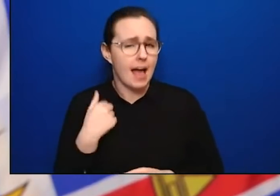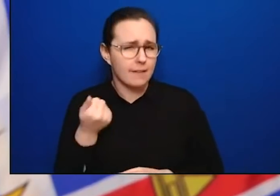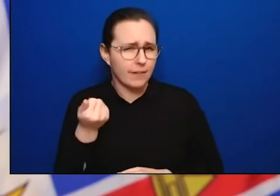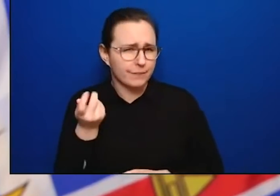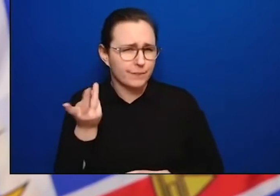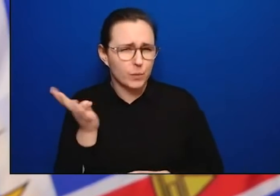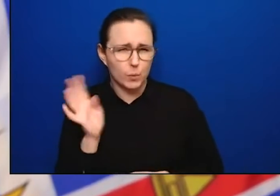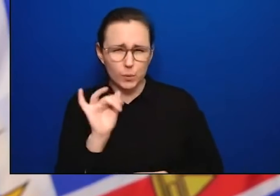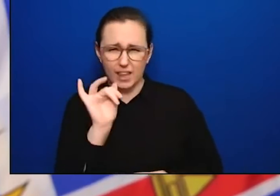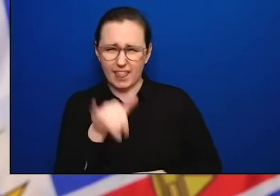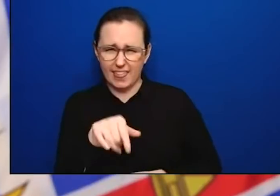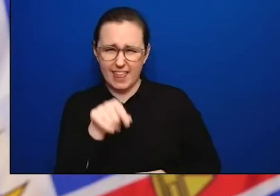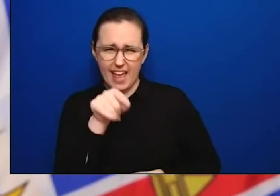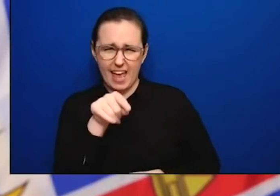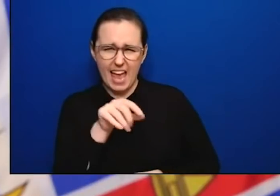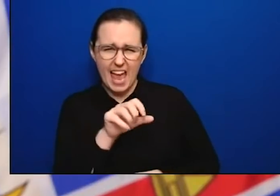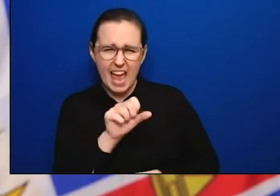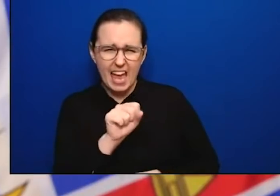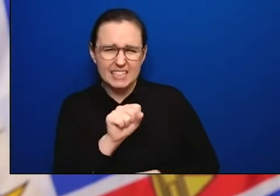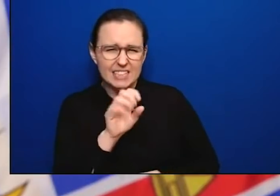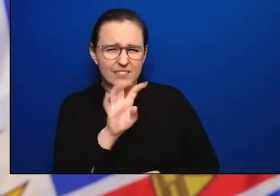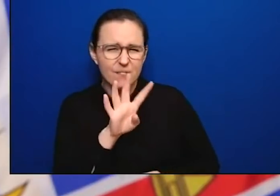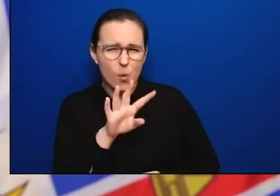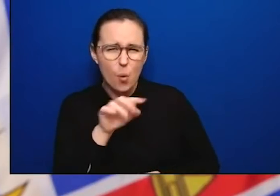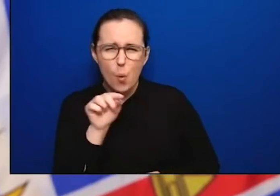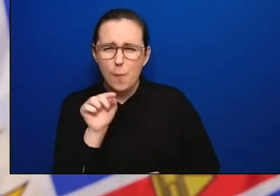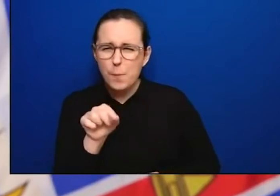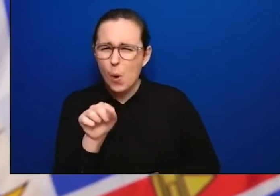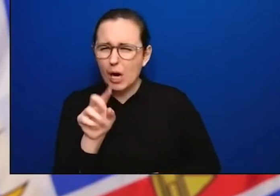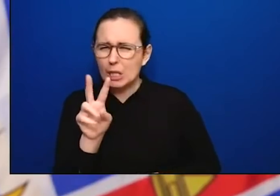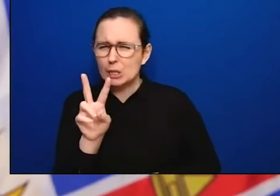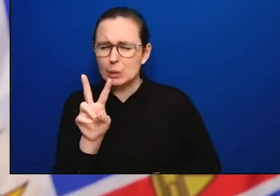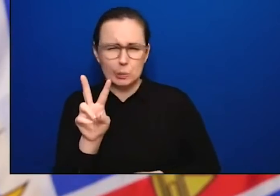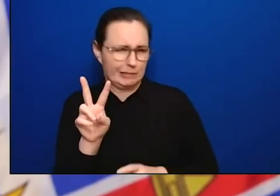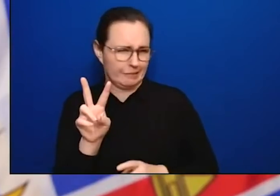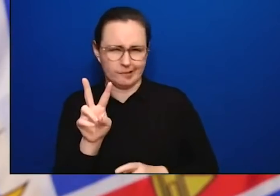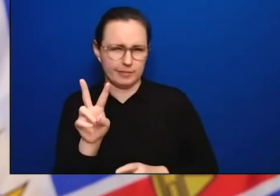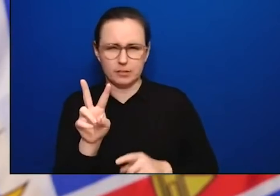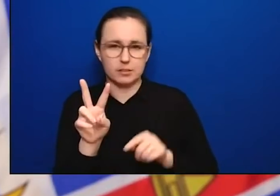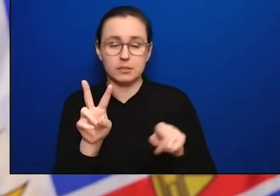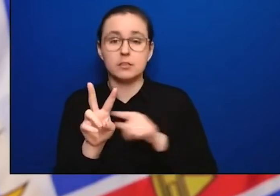have had a few cases of the